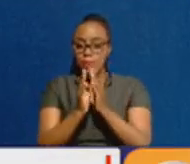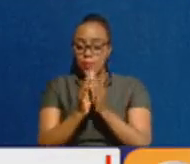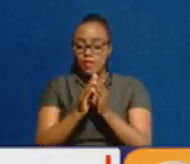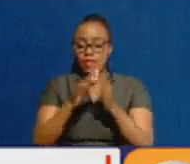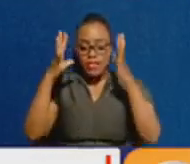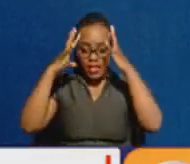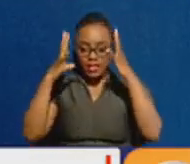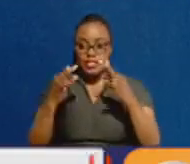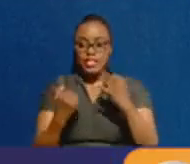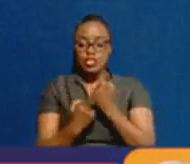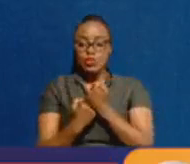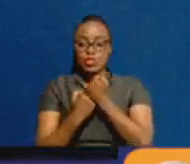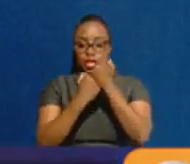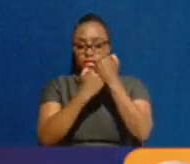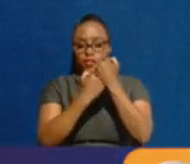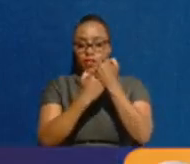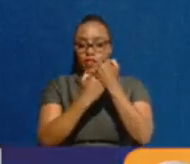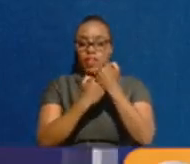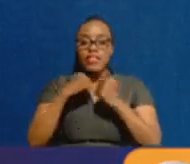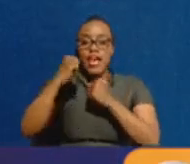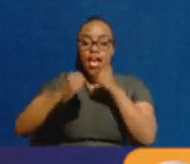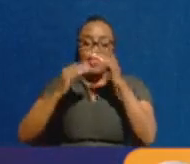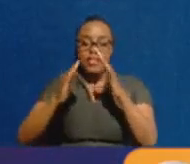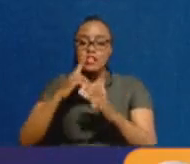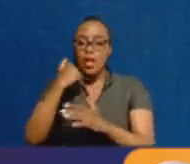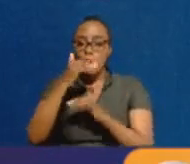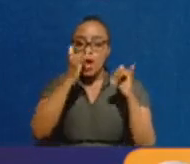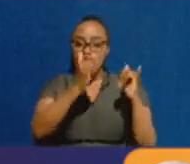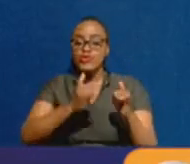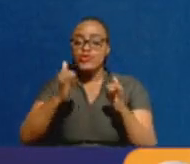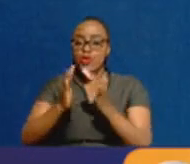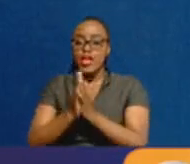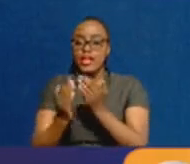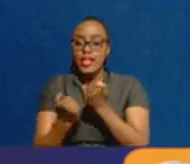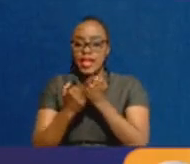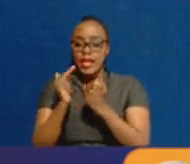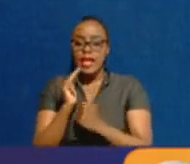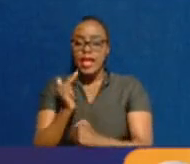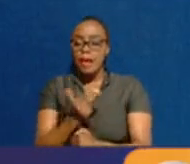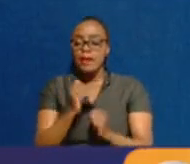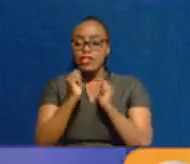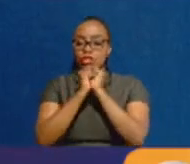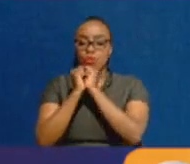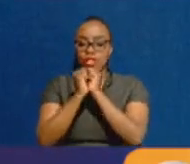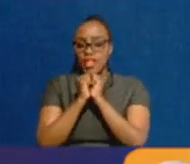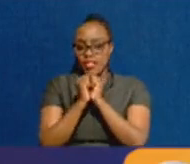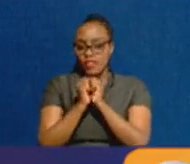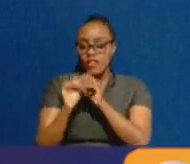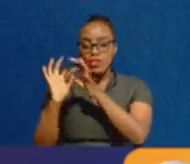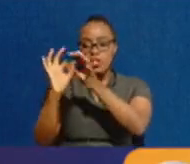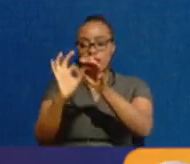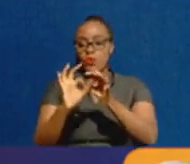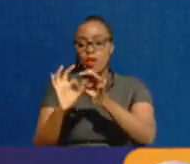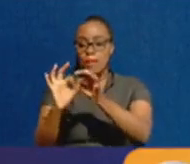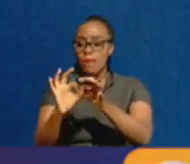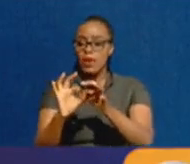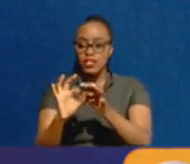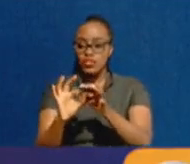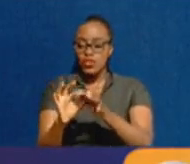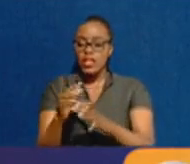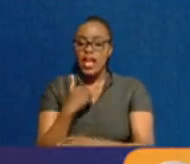to support upcoming athletes and also helping us put together, or together in collaboration,